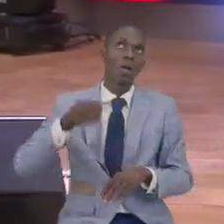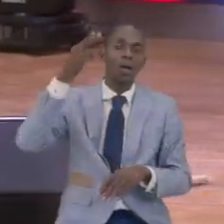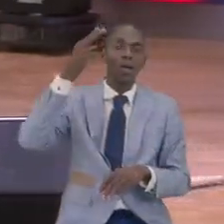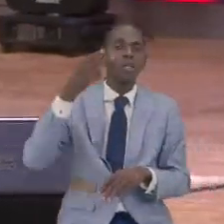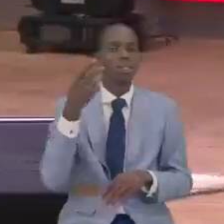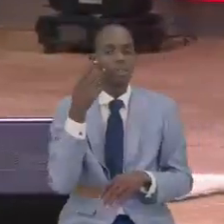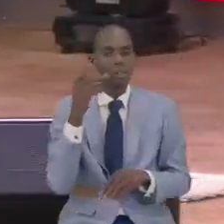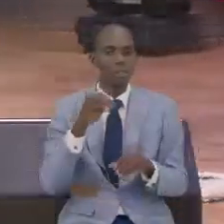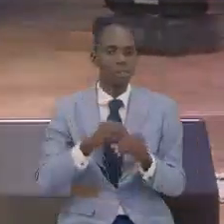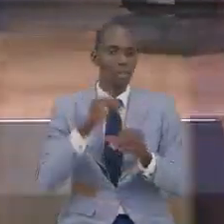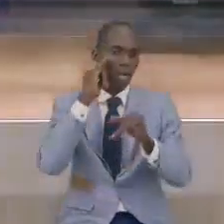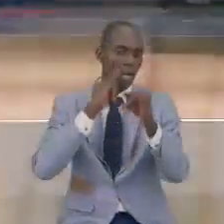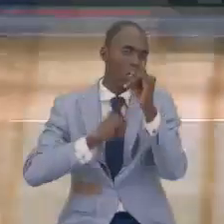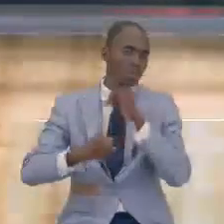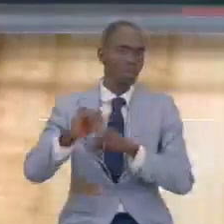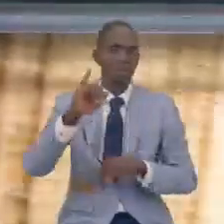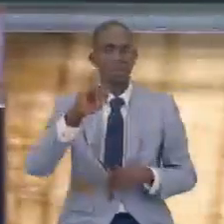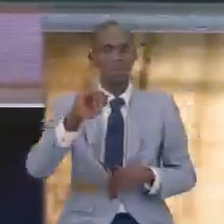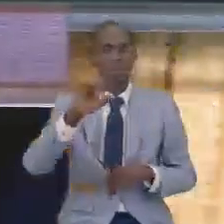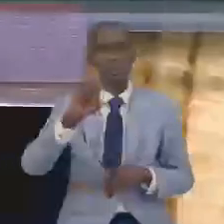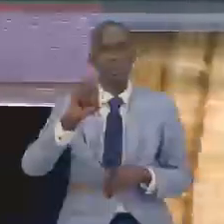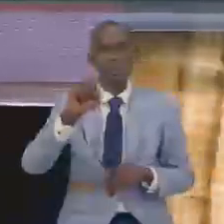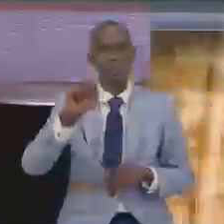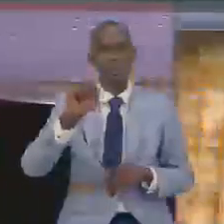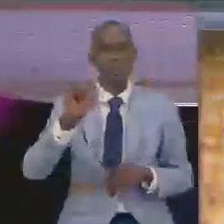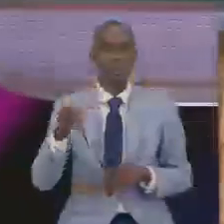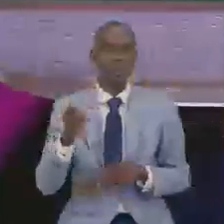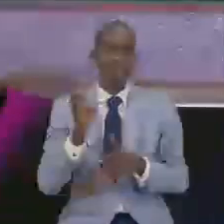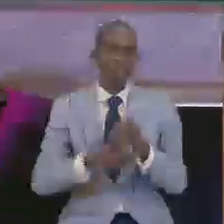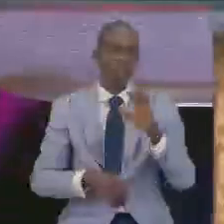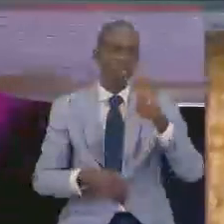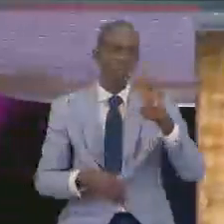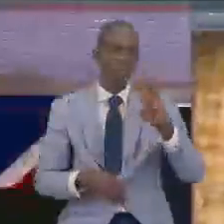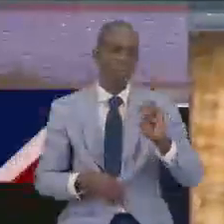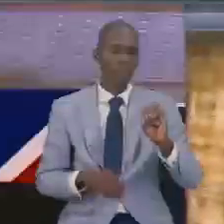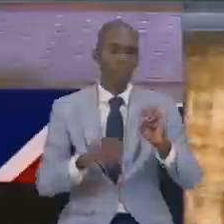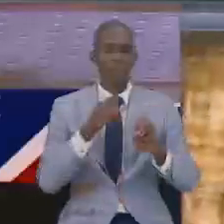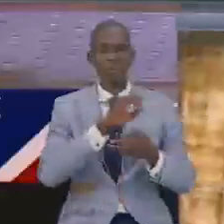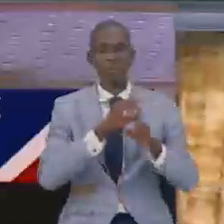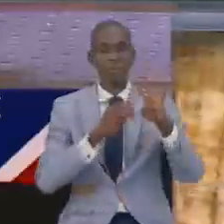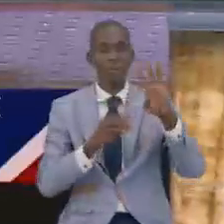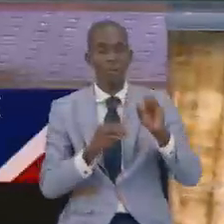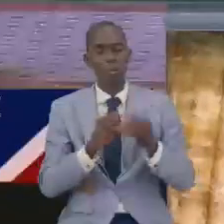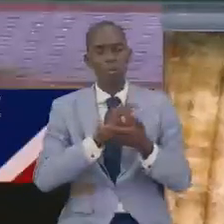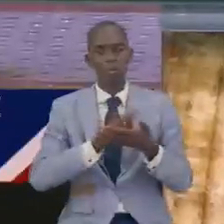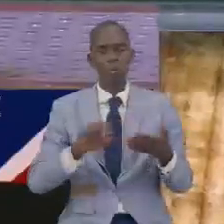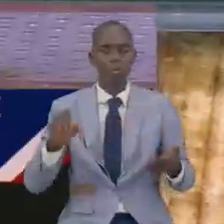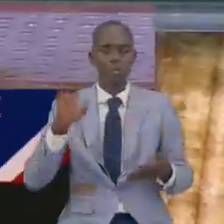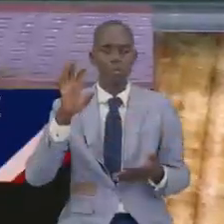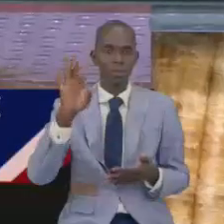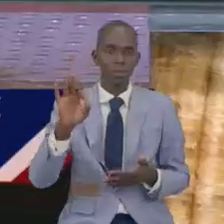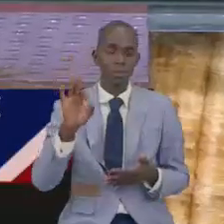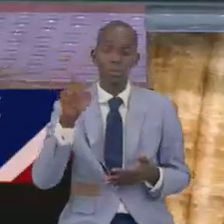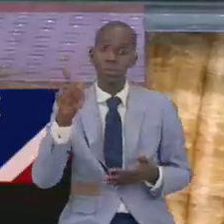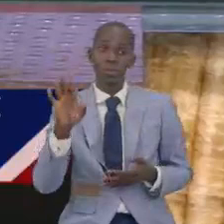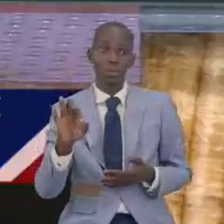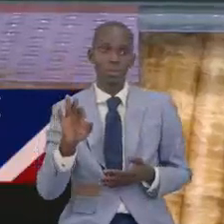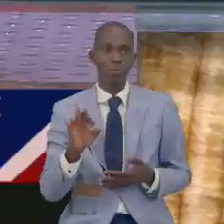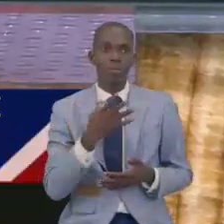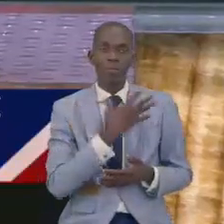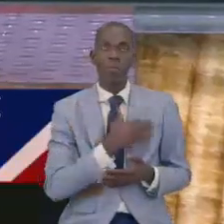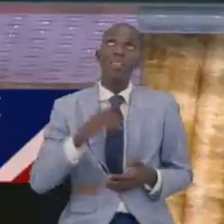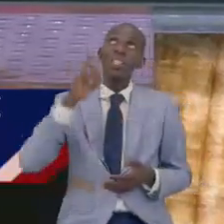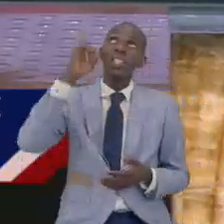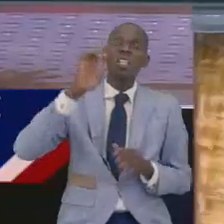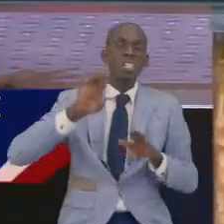at Isaiah chapter 40, and I'm reading from verse 29. It says, He giveth power. He's still giving the power today.